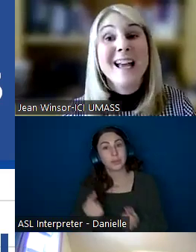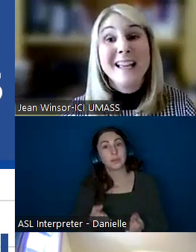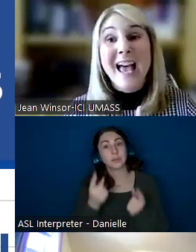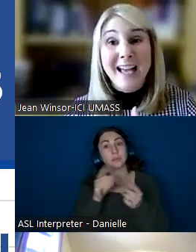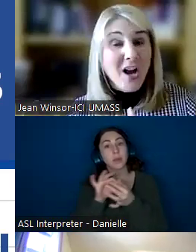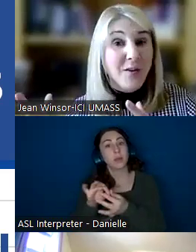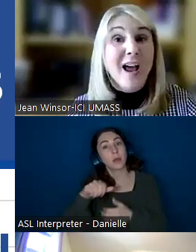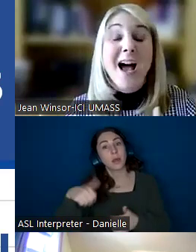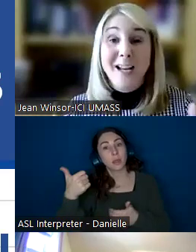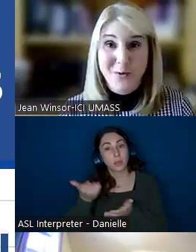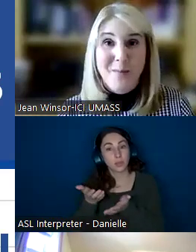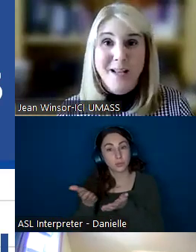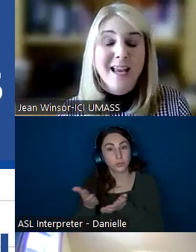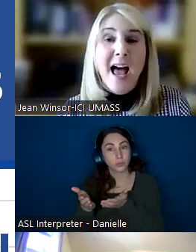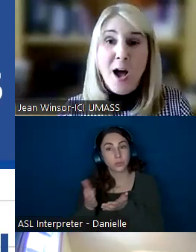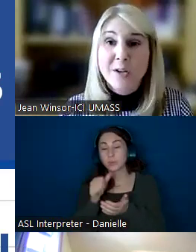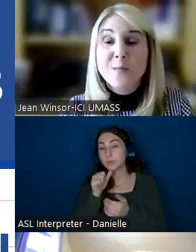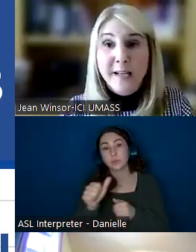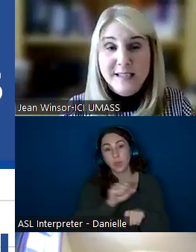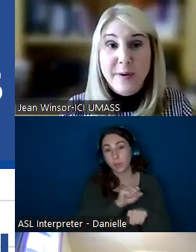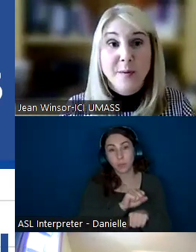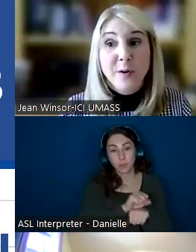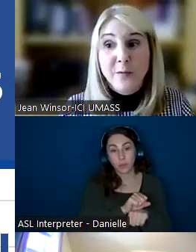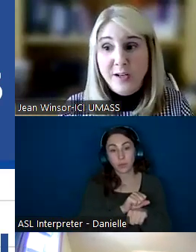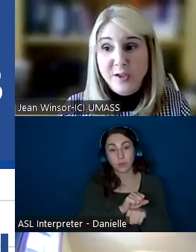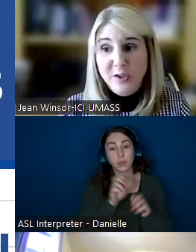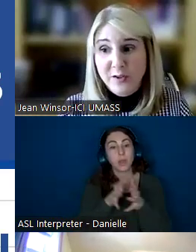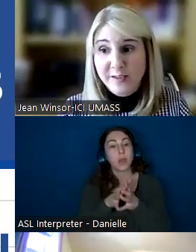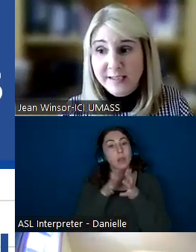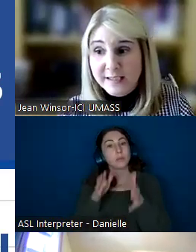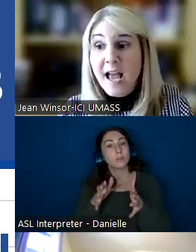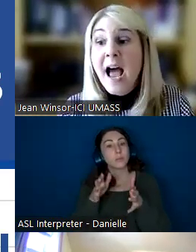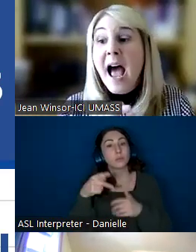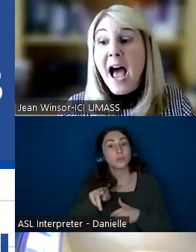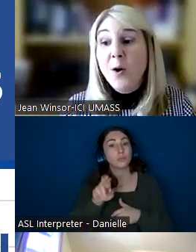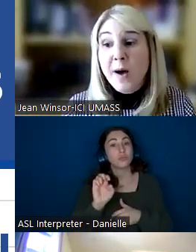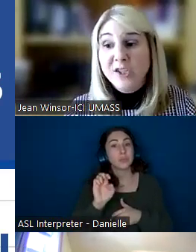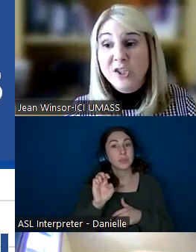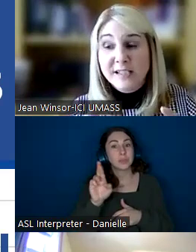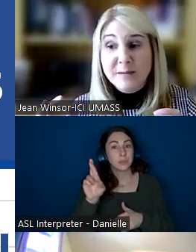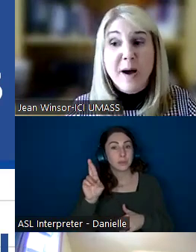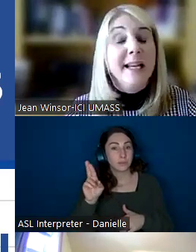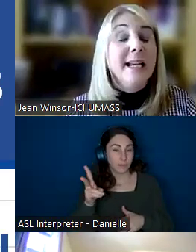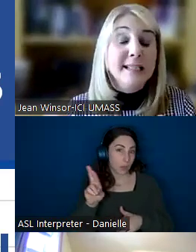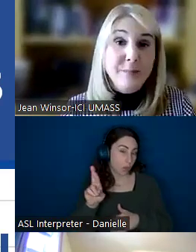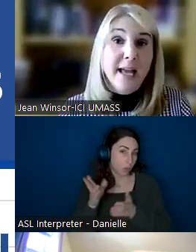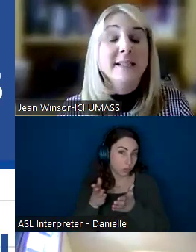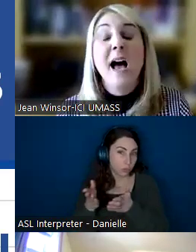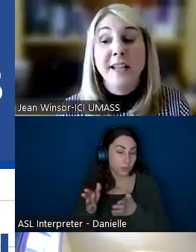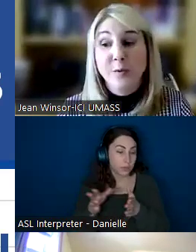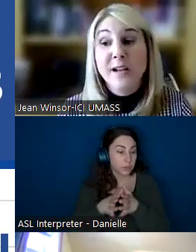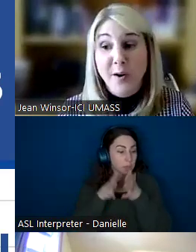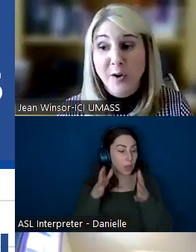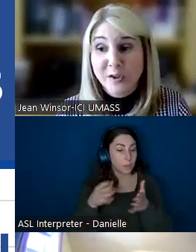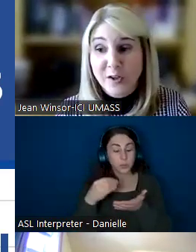services that are not employment. How much money is spent in pre-vocational services? How much money is spent